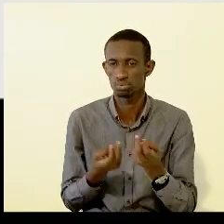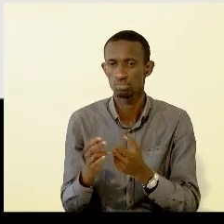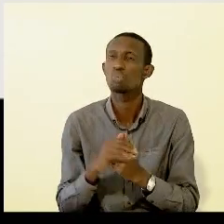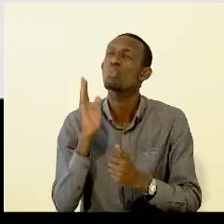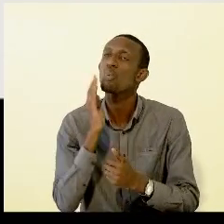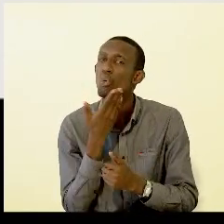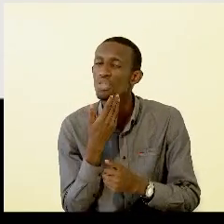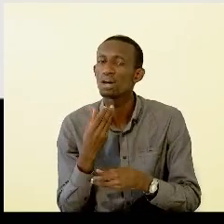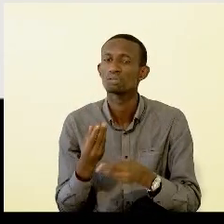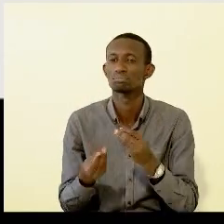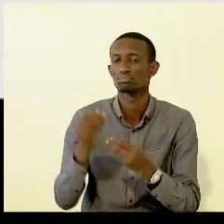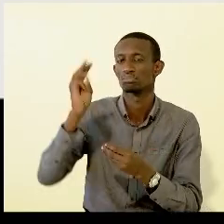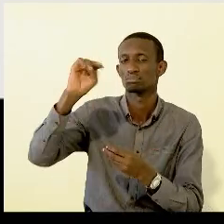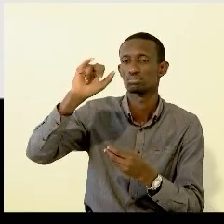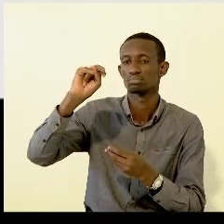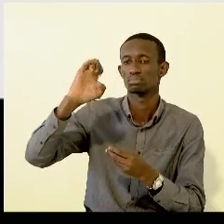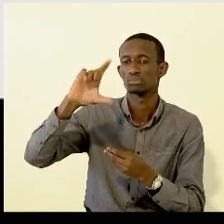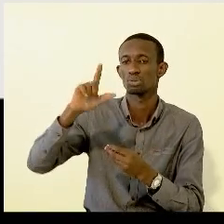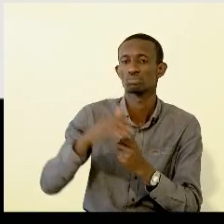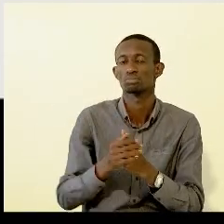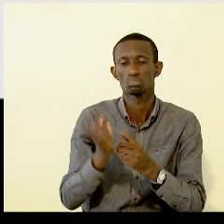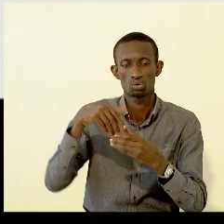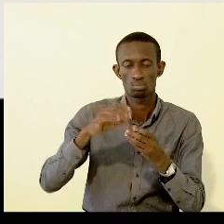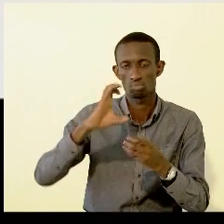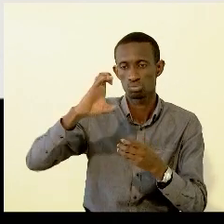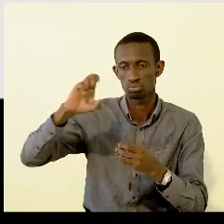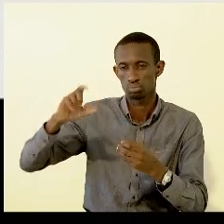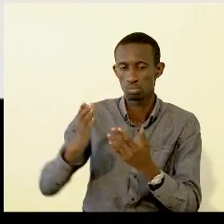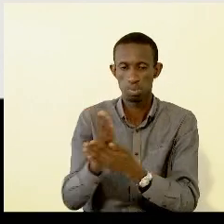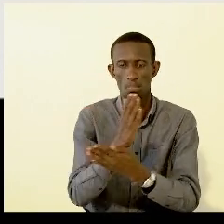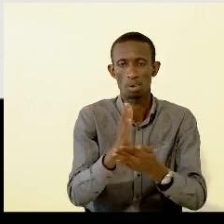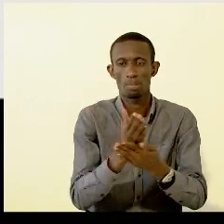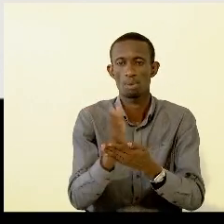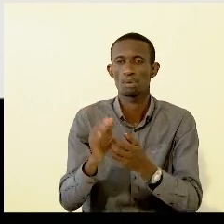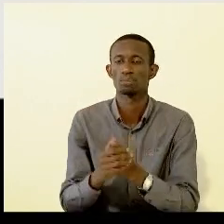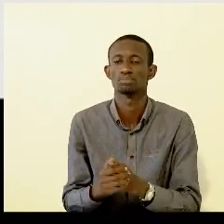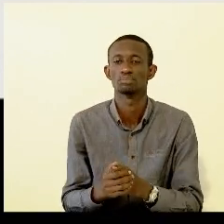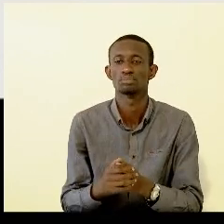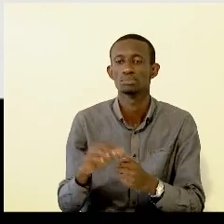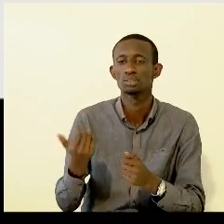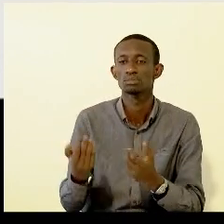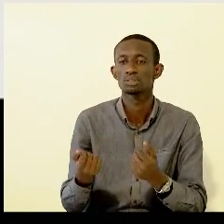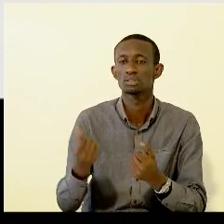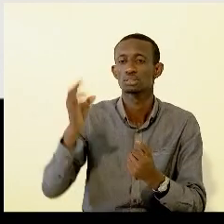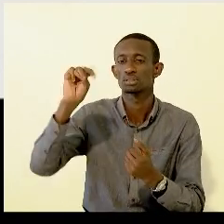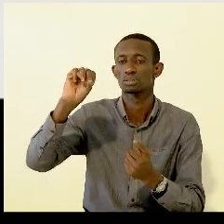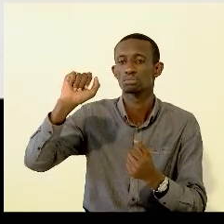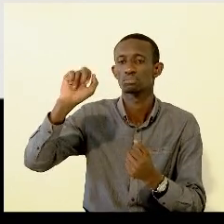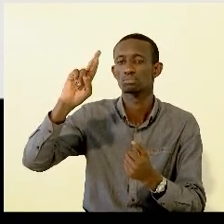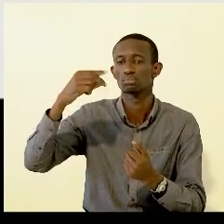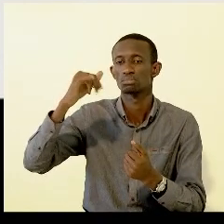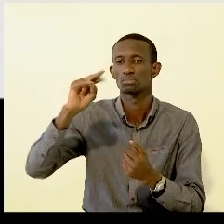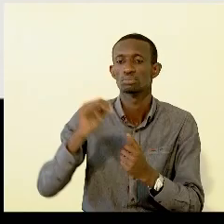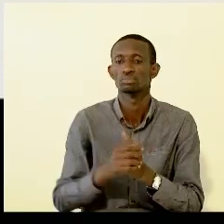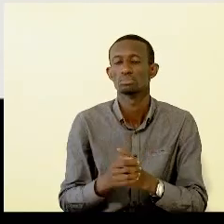water and mineral salts deep to the cells of the leaf blade. Then we have leaf margin, which is the outermost